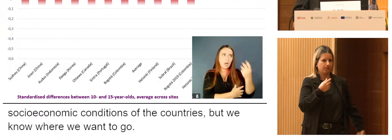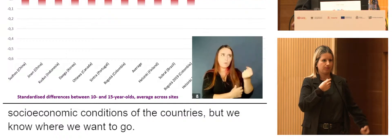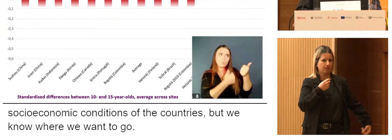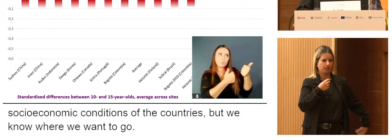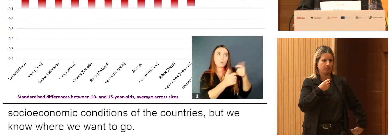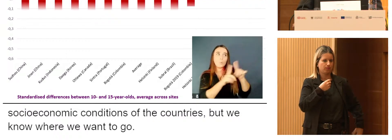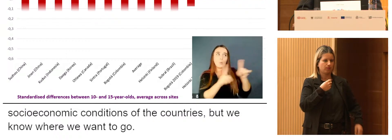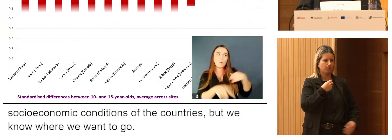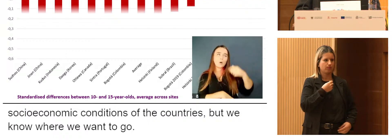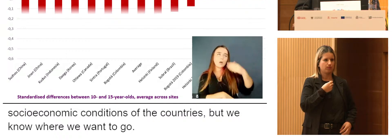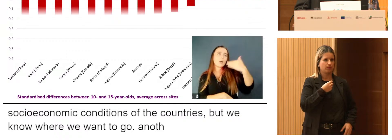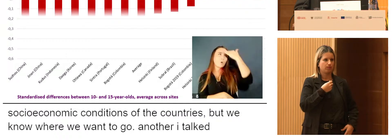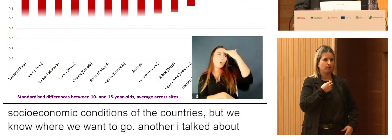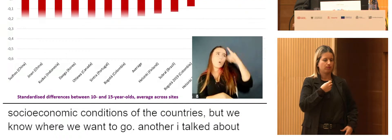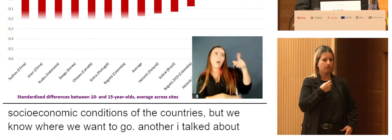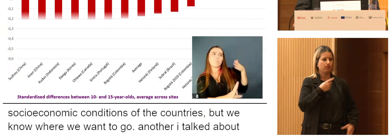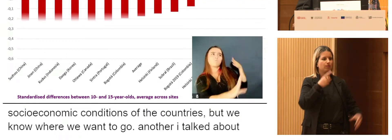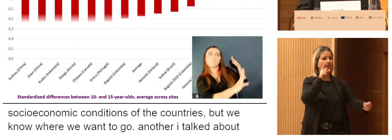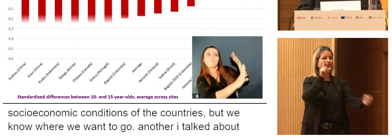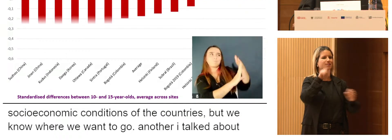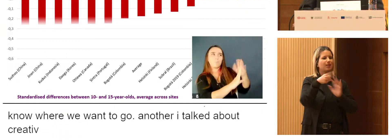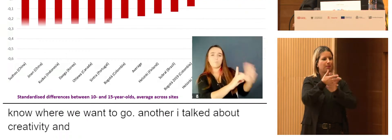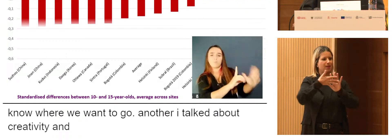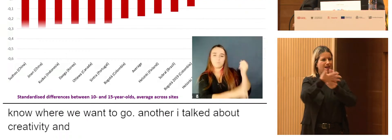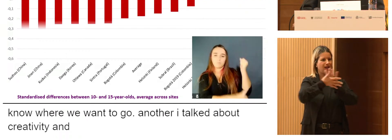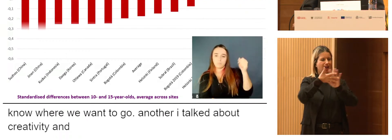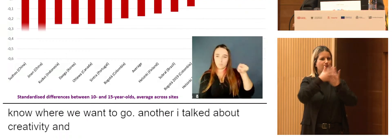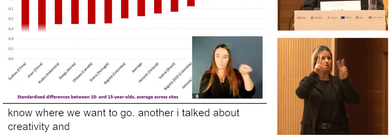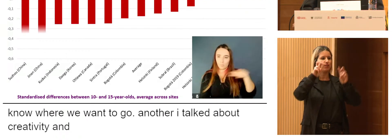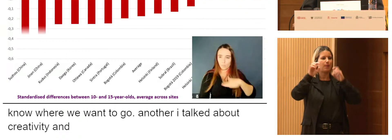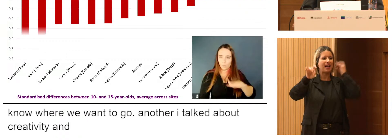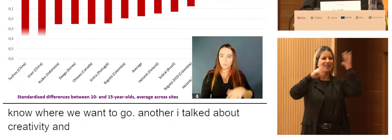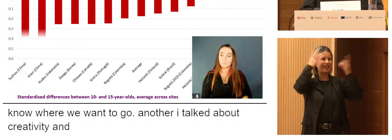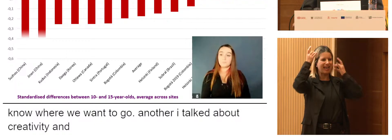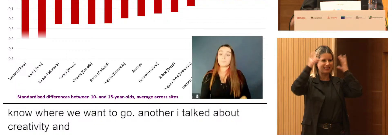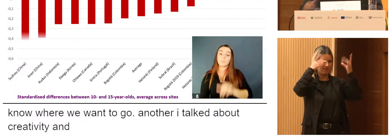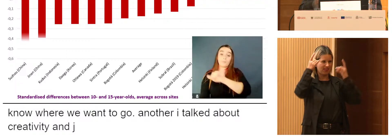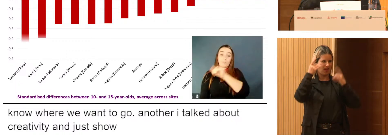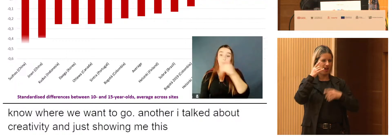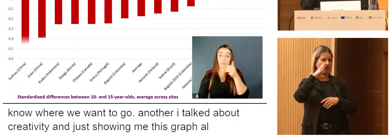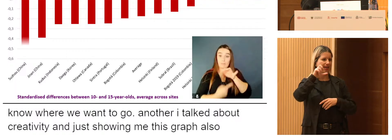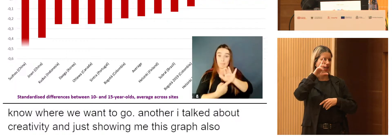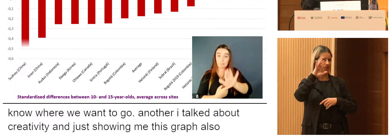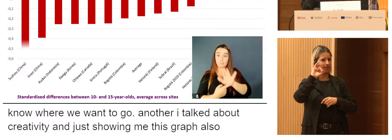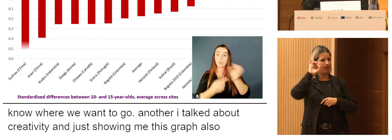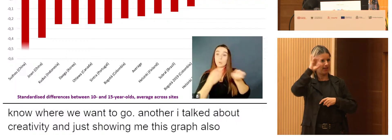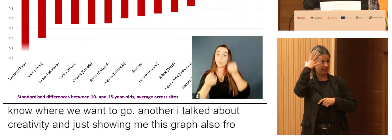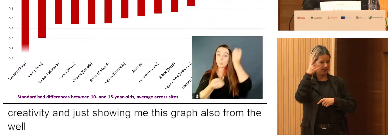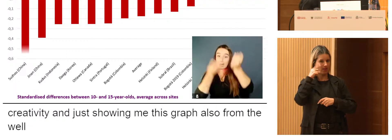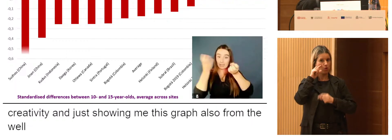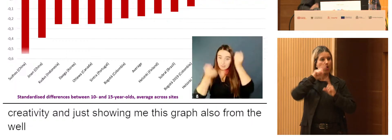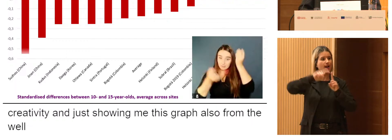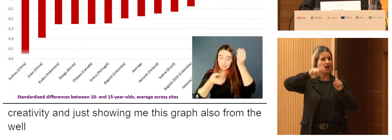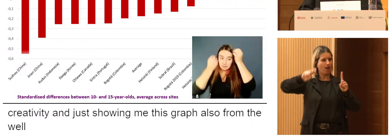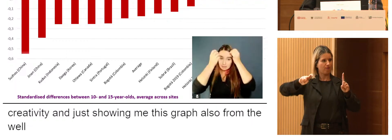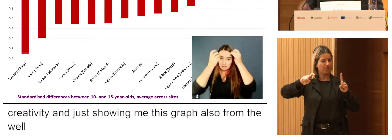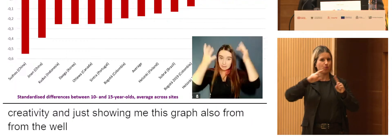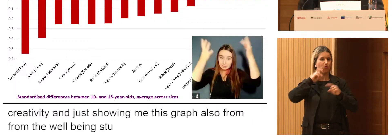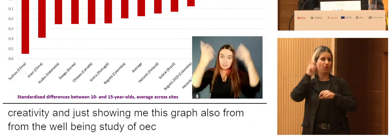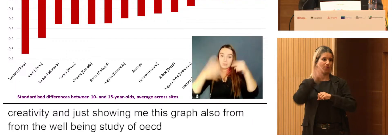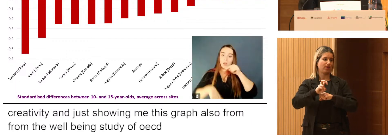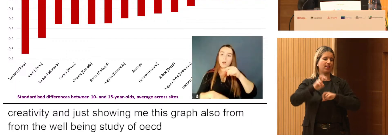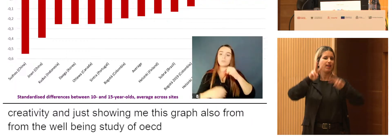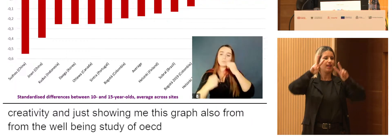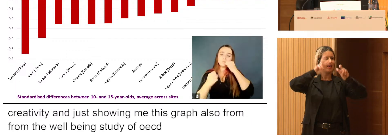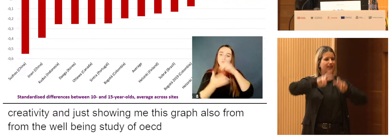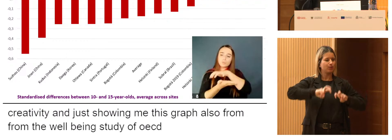Another, I talked about creativity, and just showing you this graph also from the well-being study of OECD, one